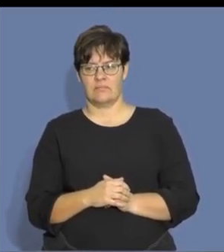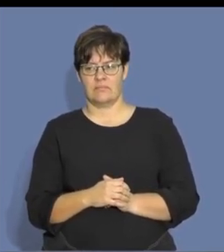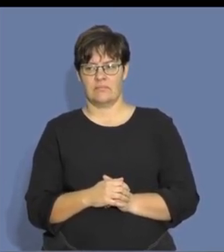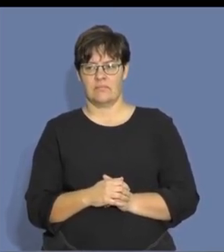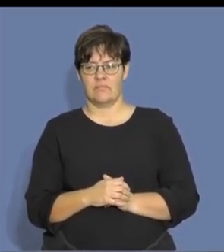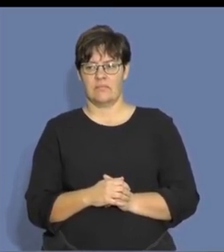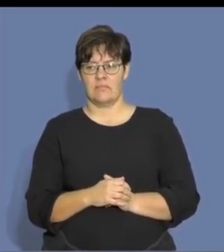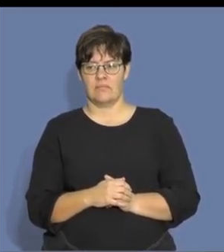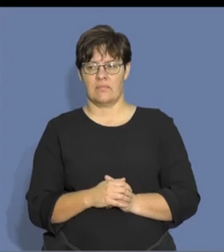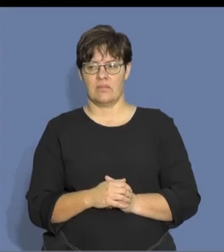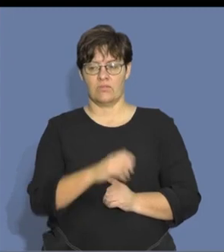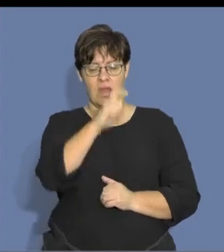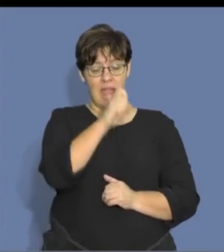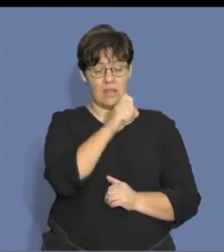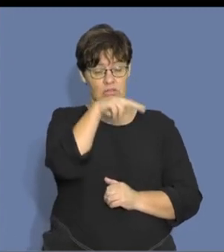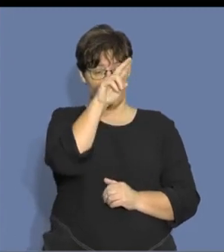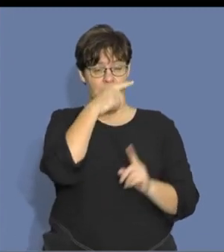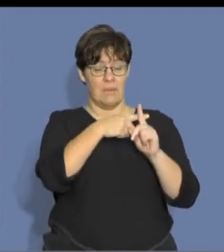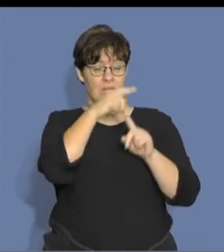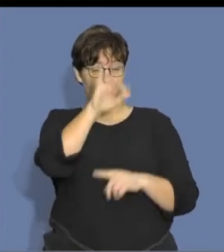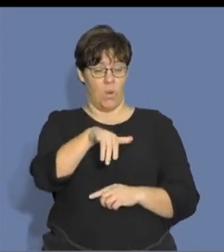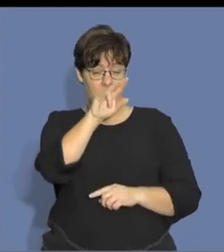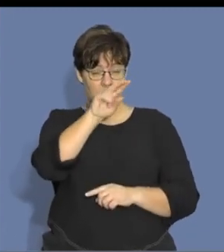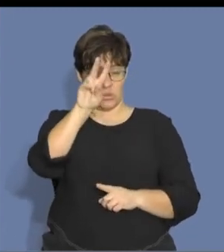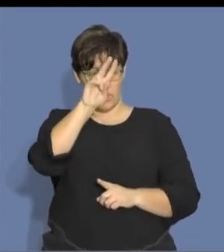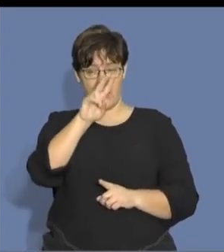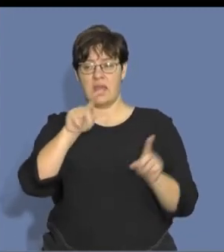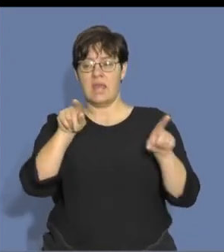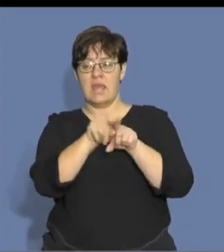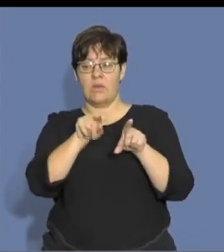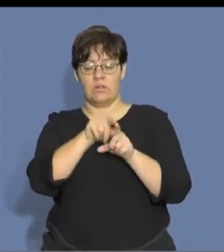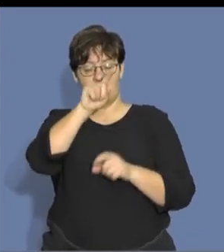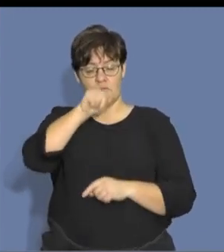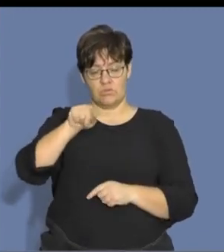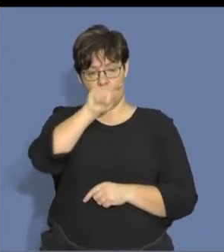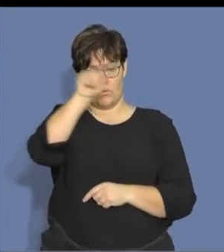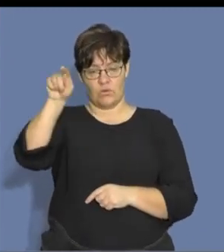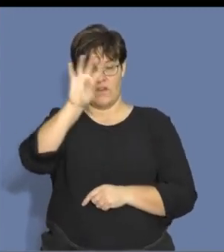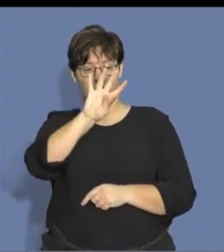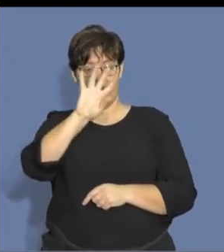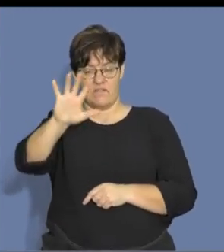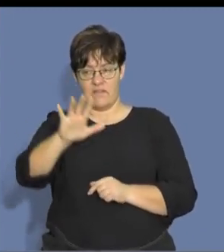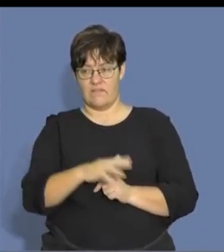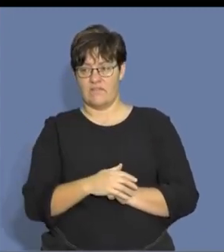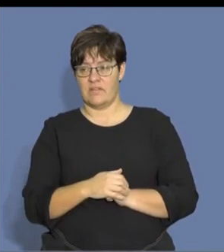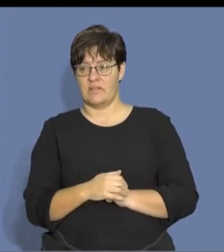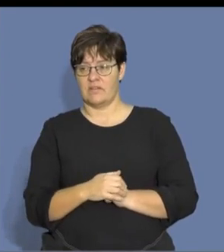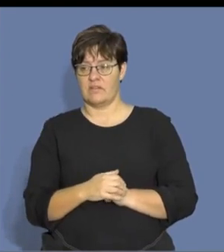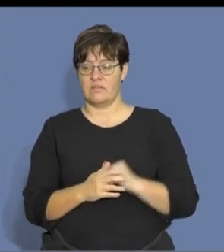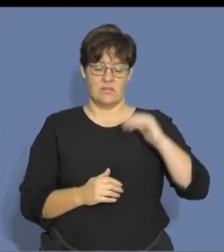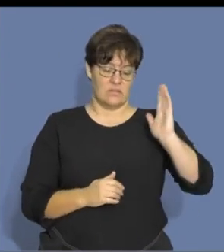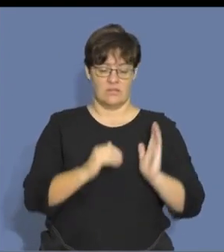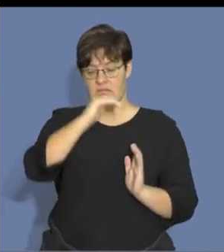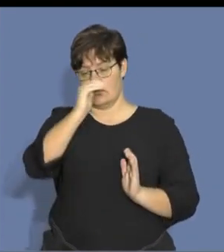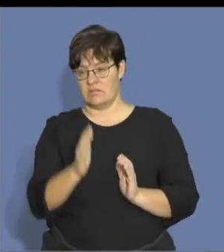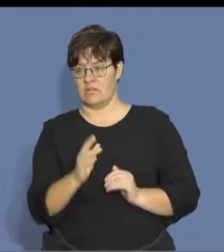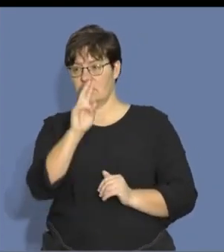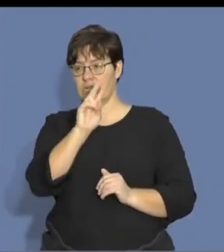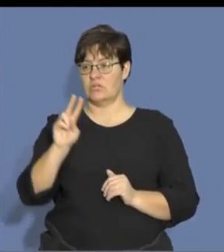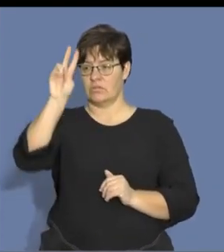the square root of 45. Again, what's important is that I'm squaring that radius, and so it's going to be the square root of